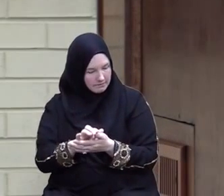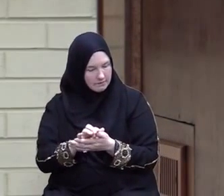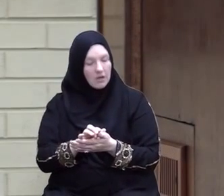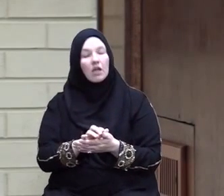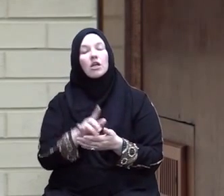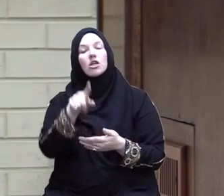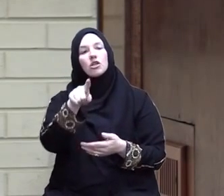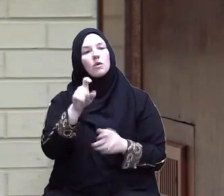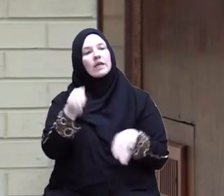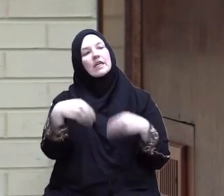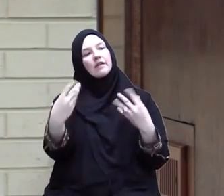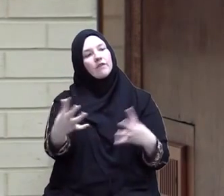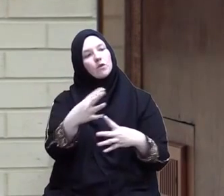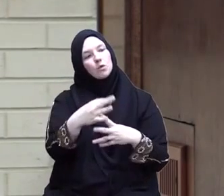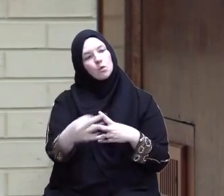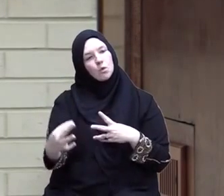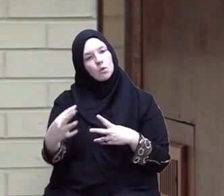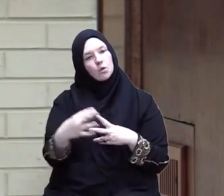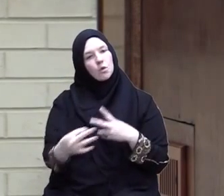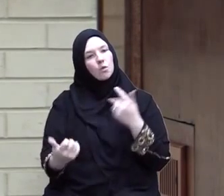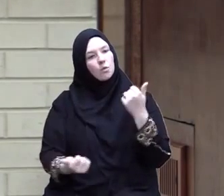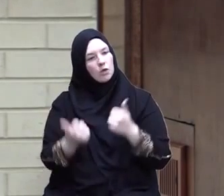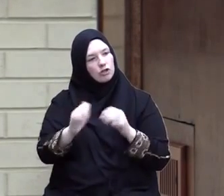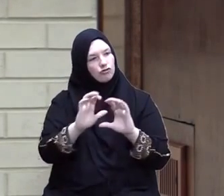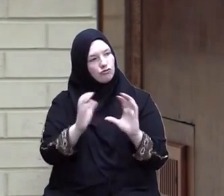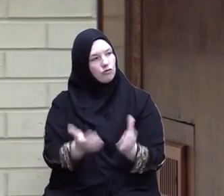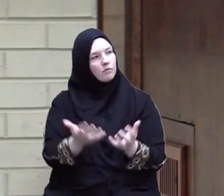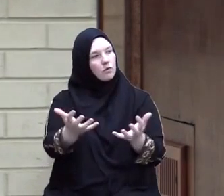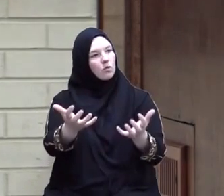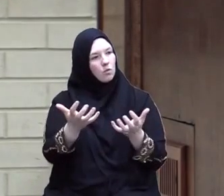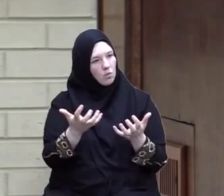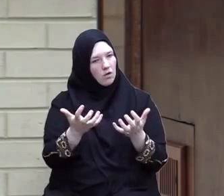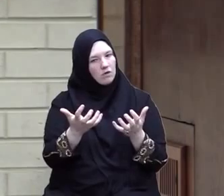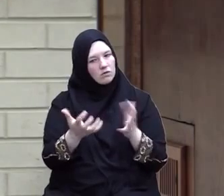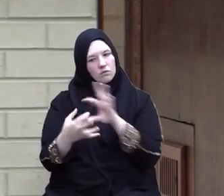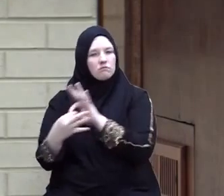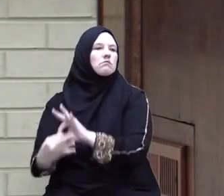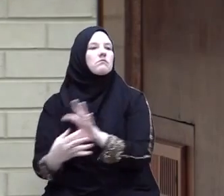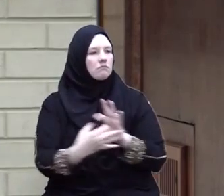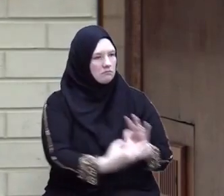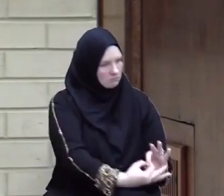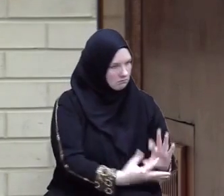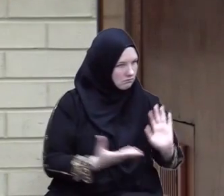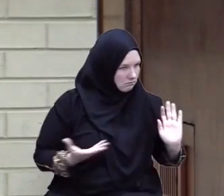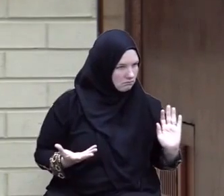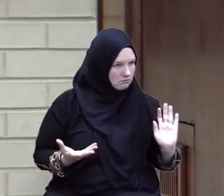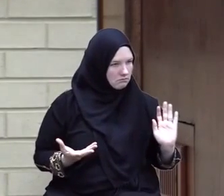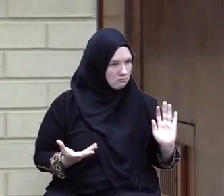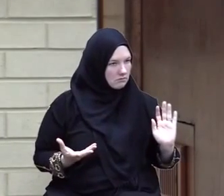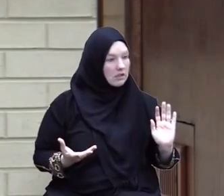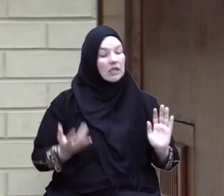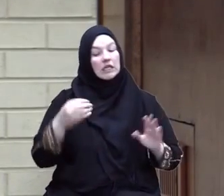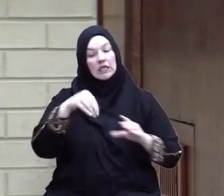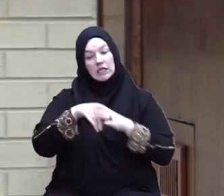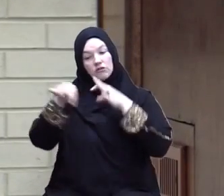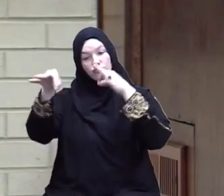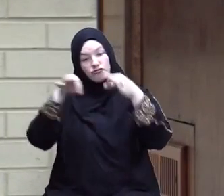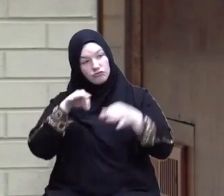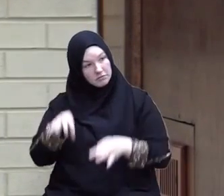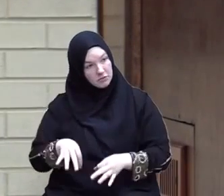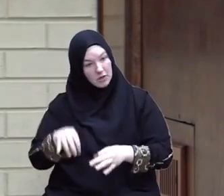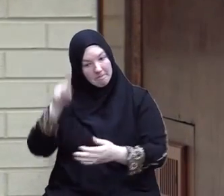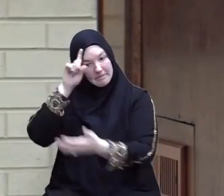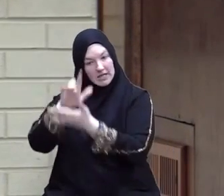are given a choice as to which group you want to be with. So, in the description of